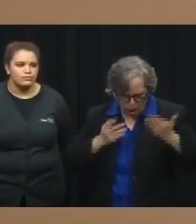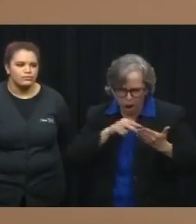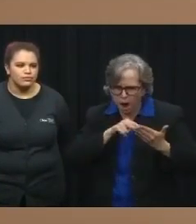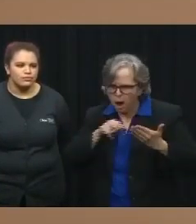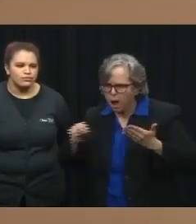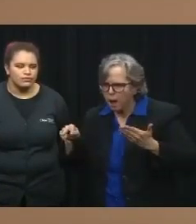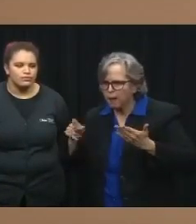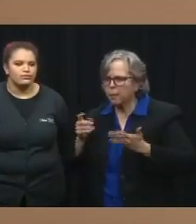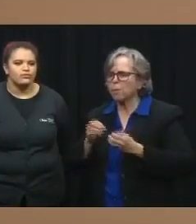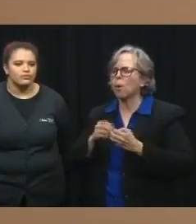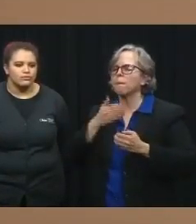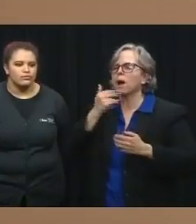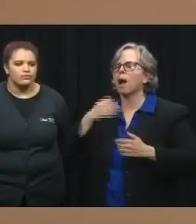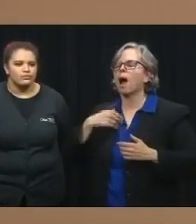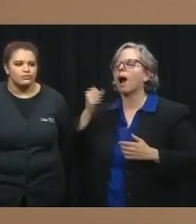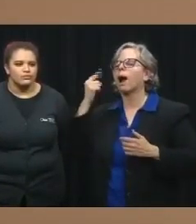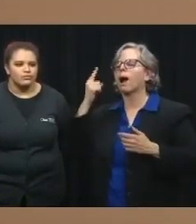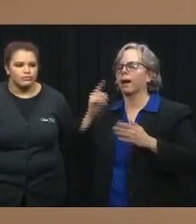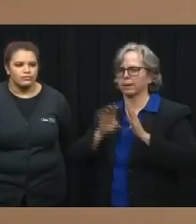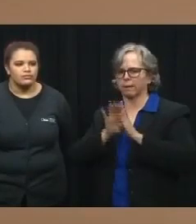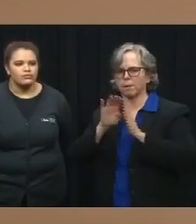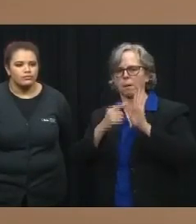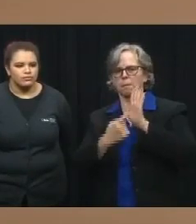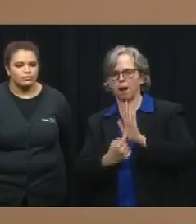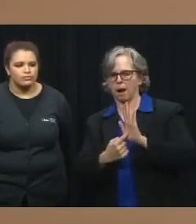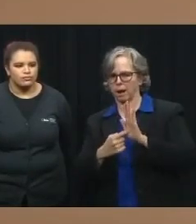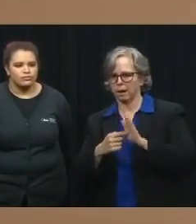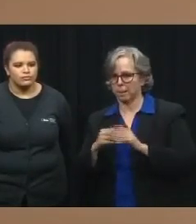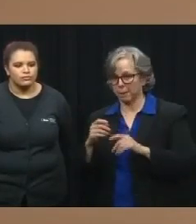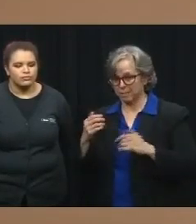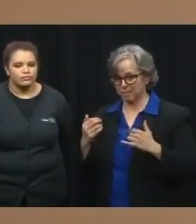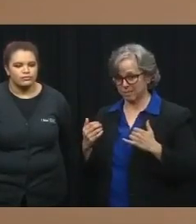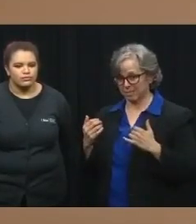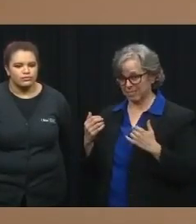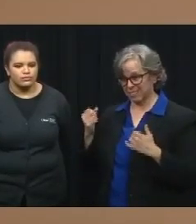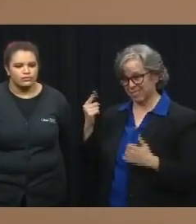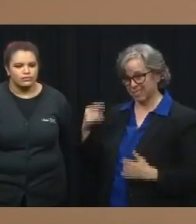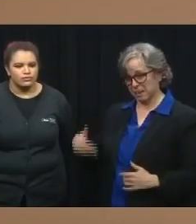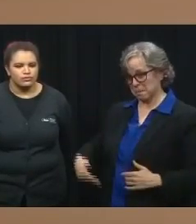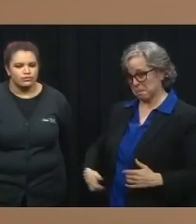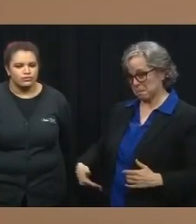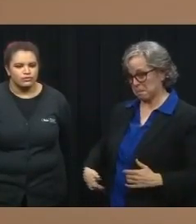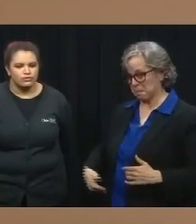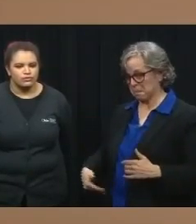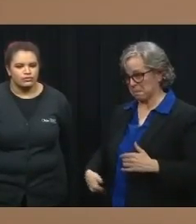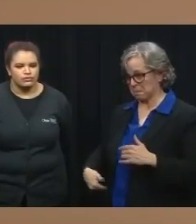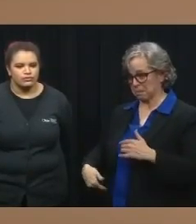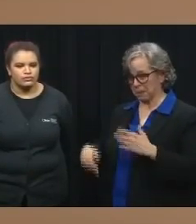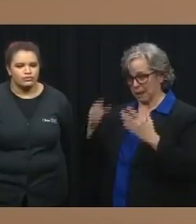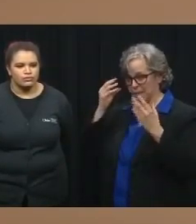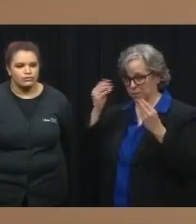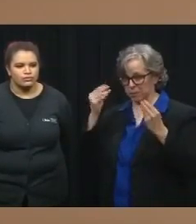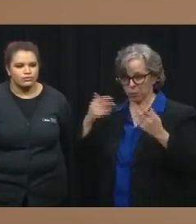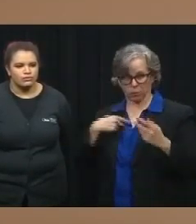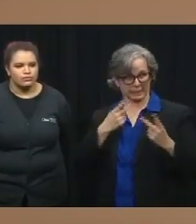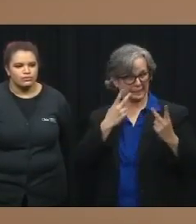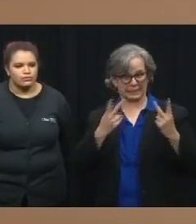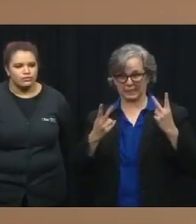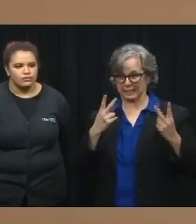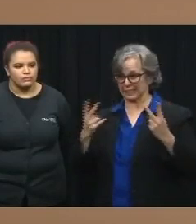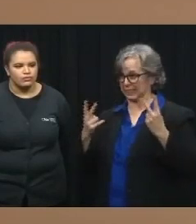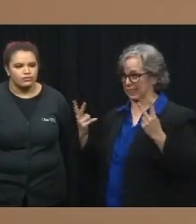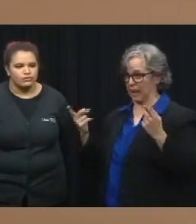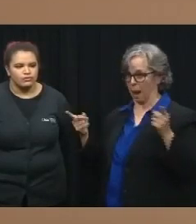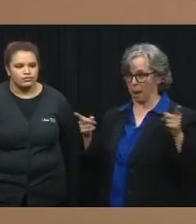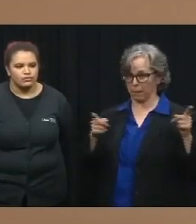Ohio. But every indication is we're following the same trends that we're seeing around the world. And this data,